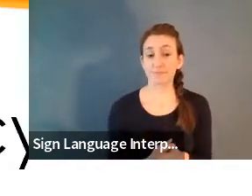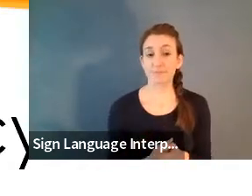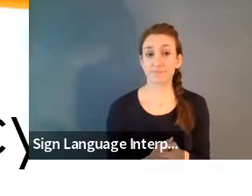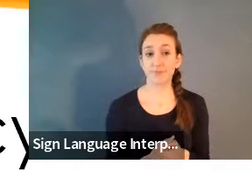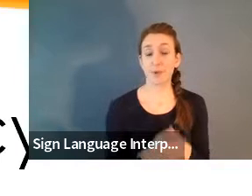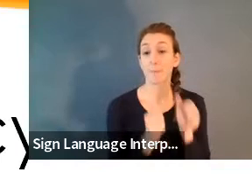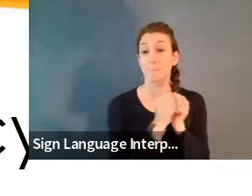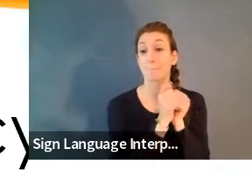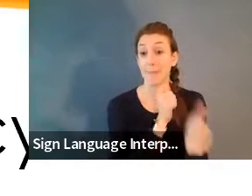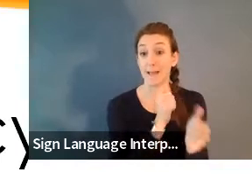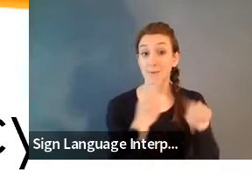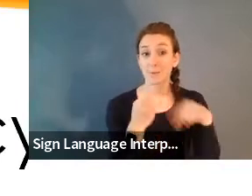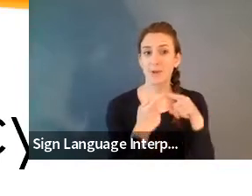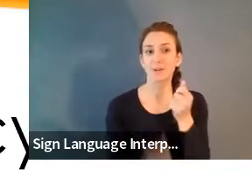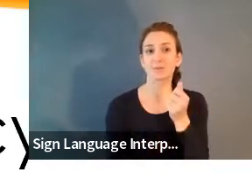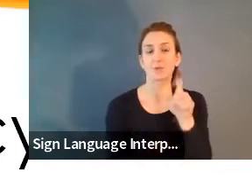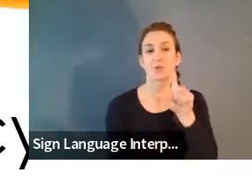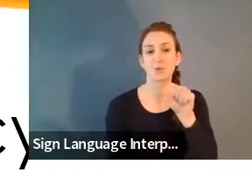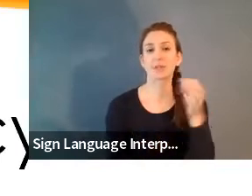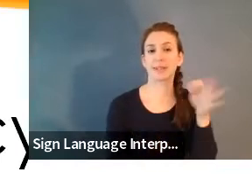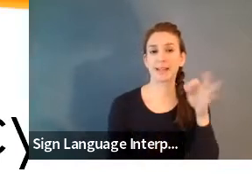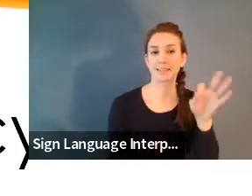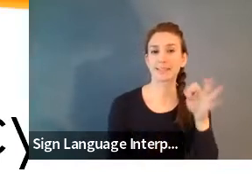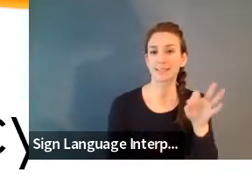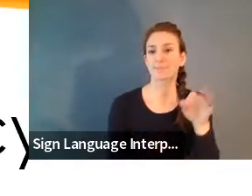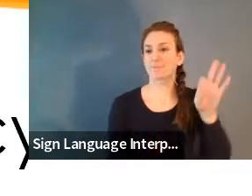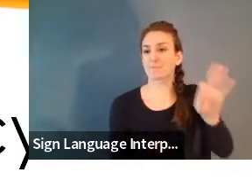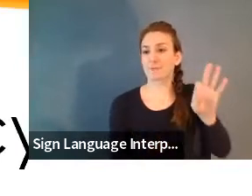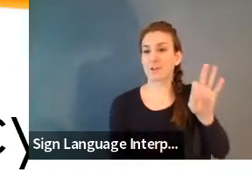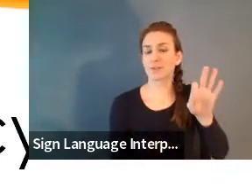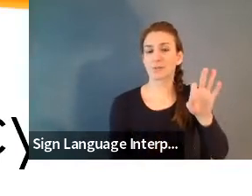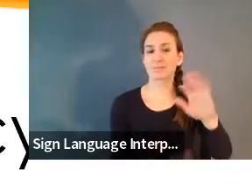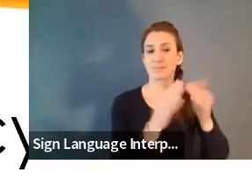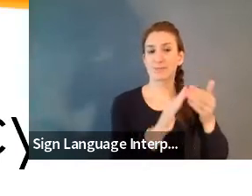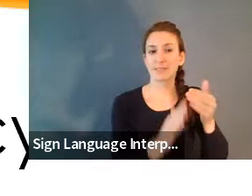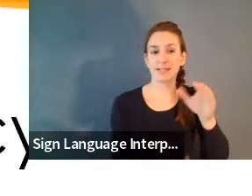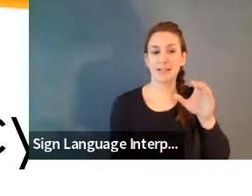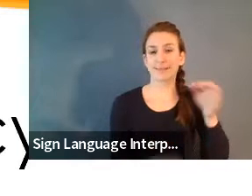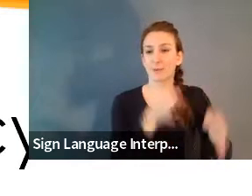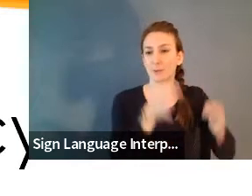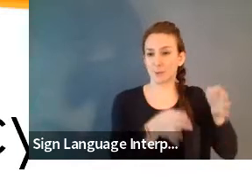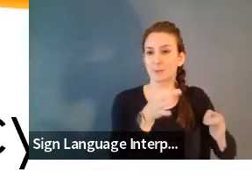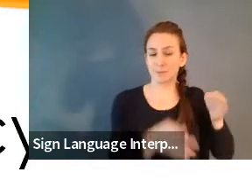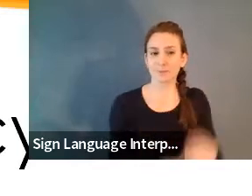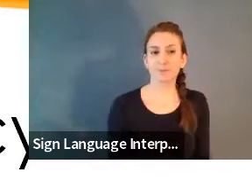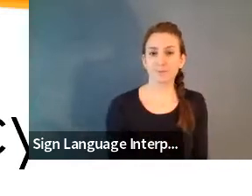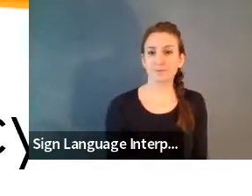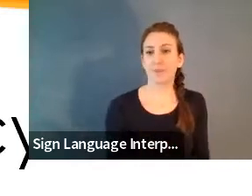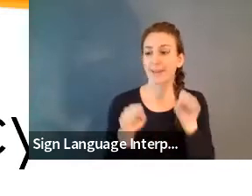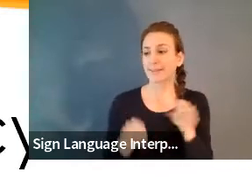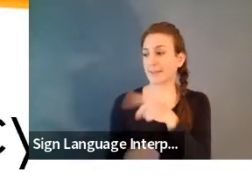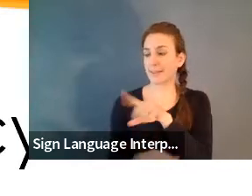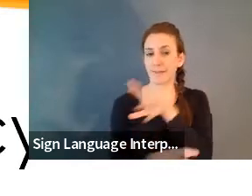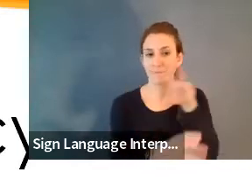by the Fresno City Council, and it allows our law pathway students to get hands-on experience where they actually get to represent